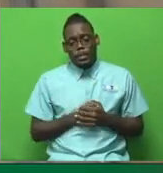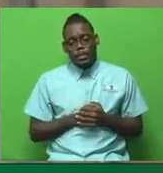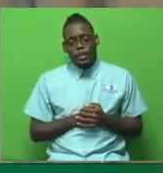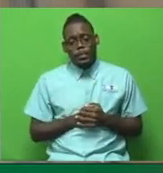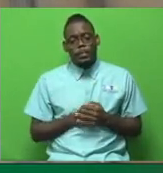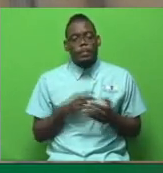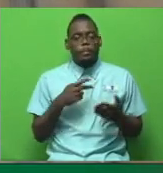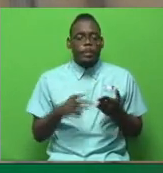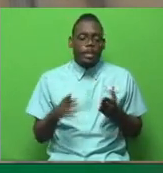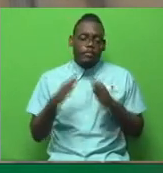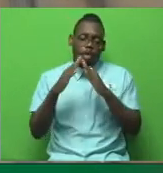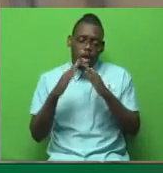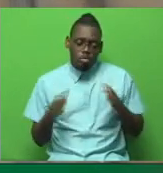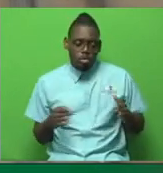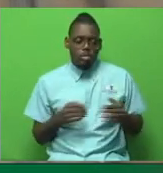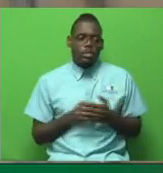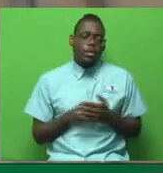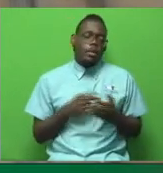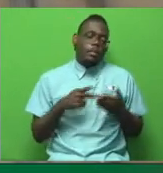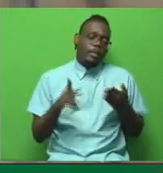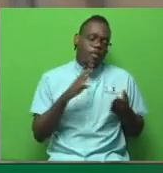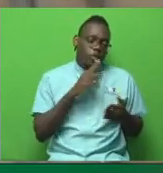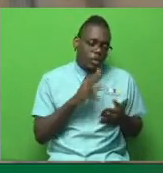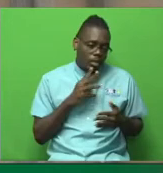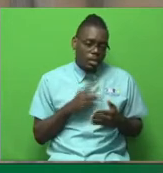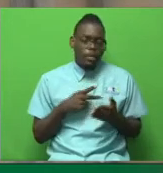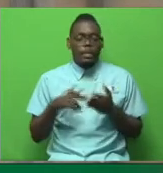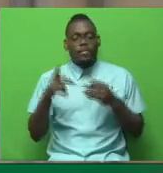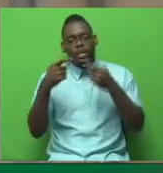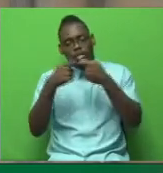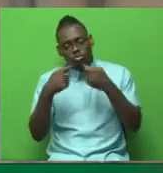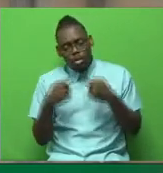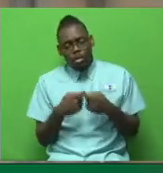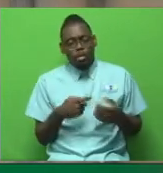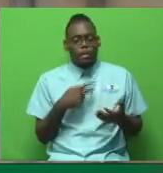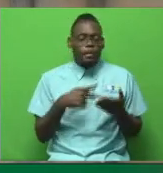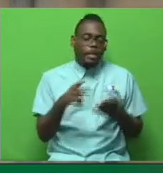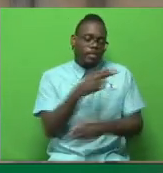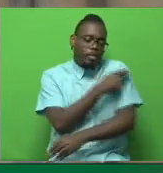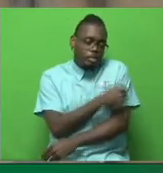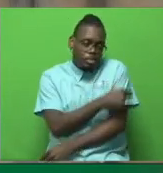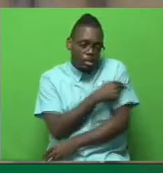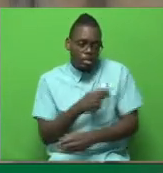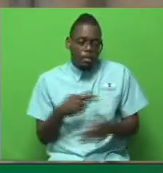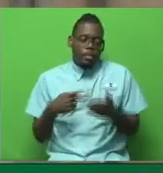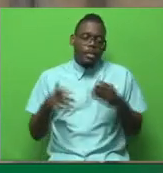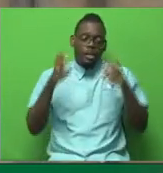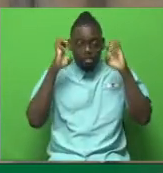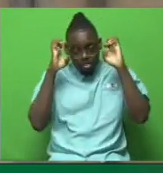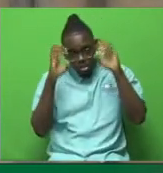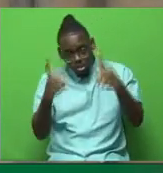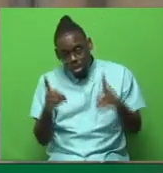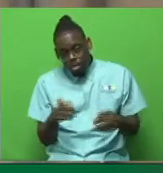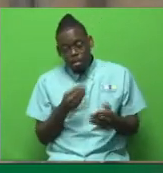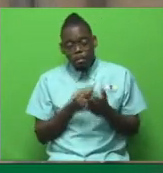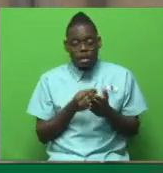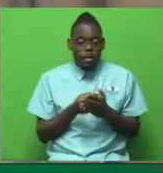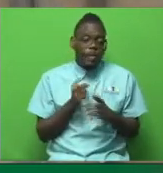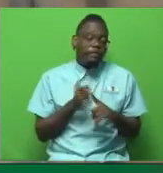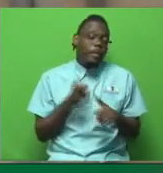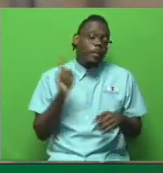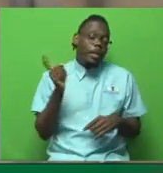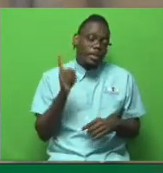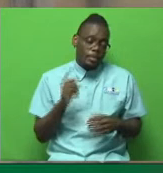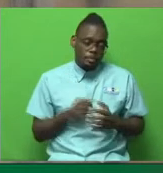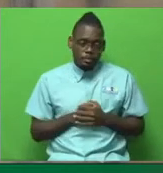water subsidize electricity free health care and free education the money has to come from somewhere so